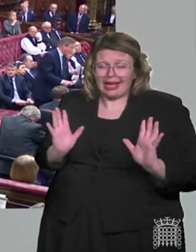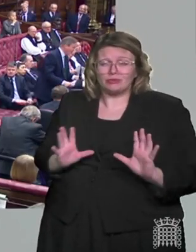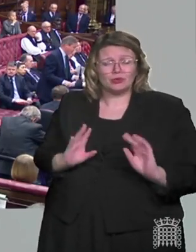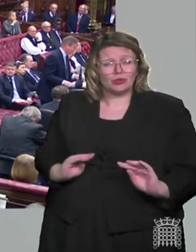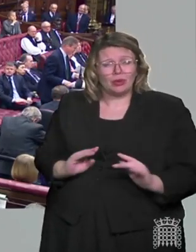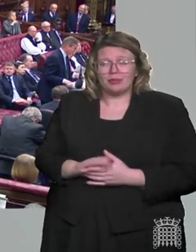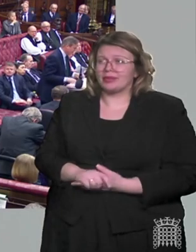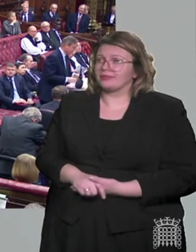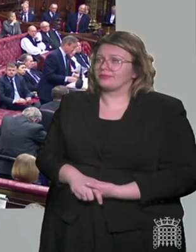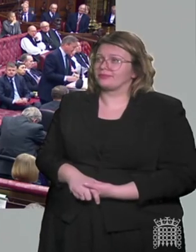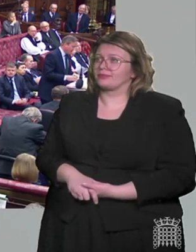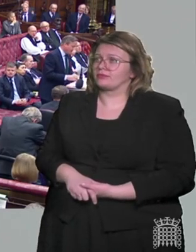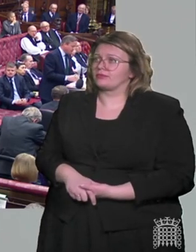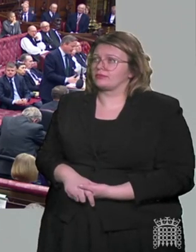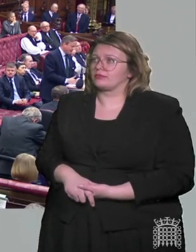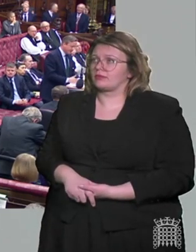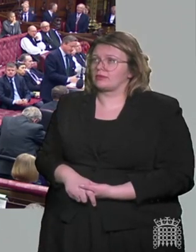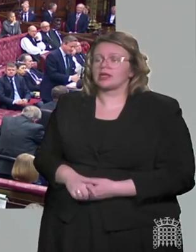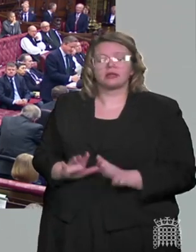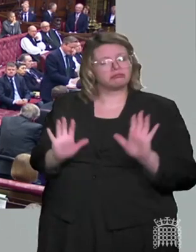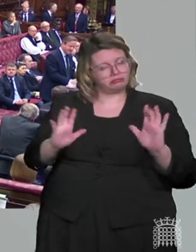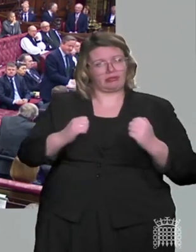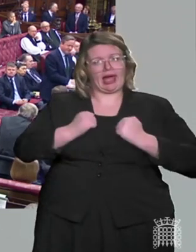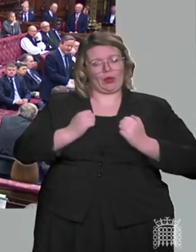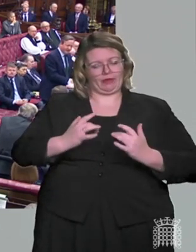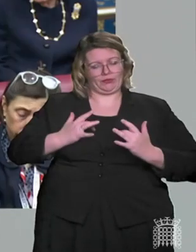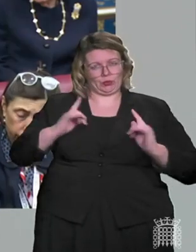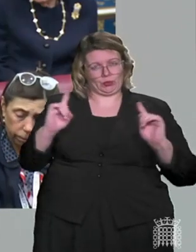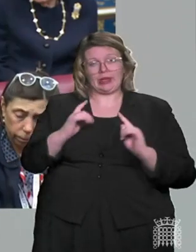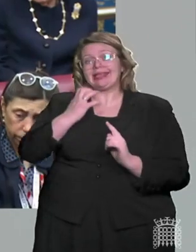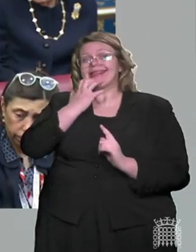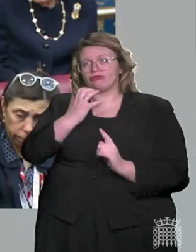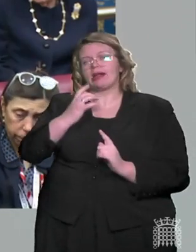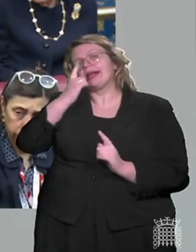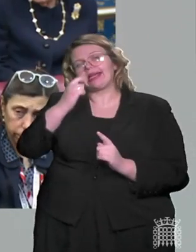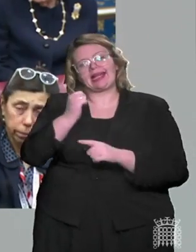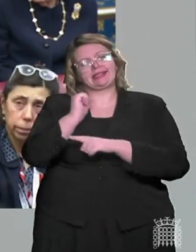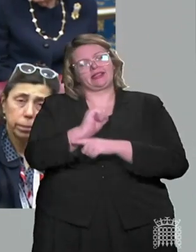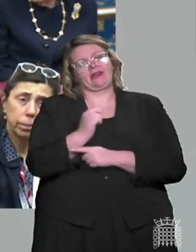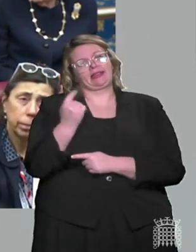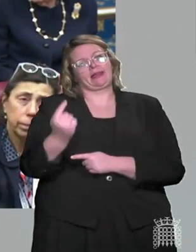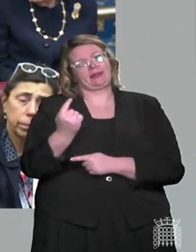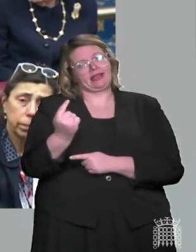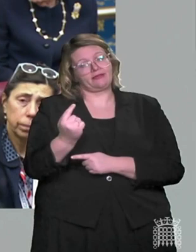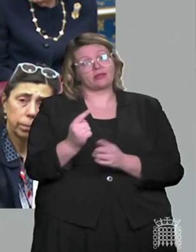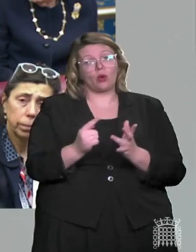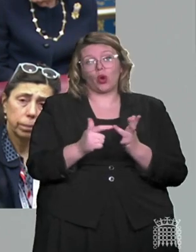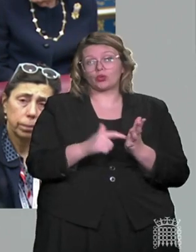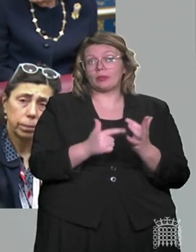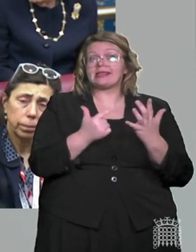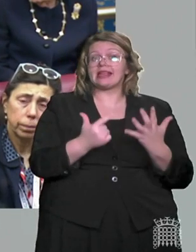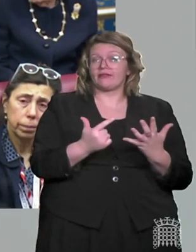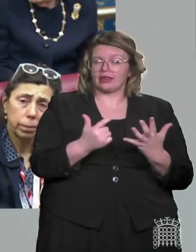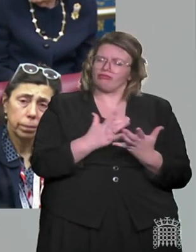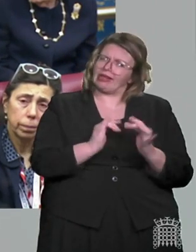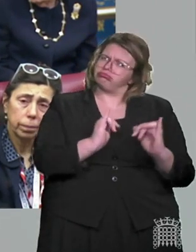Our view right from the start is that while Israel has a right to defend itself, and the attacks on October the 7th were an appalling attack on Israel, and it's